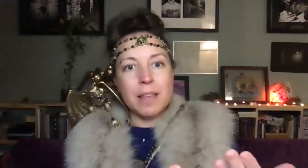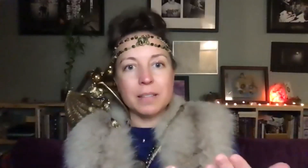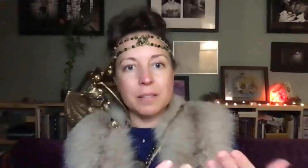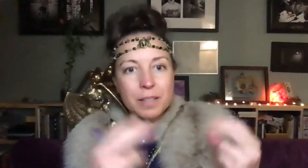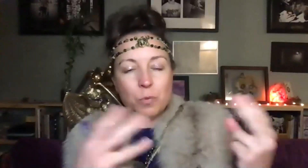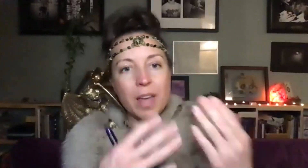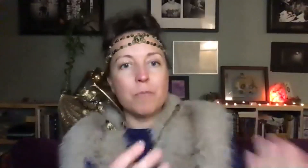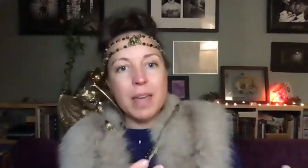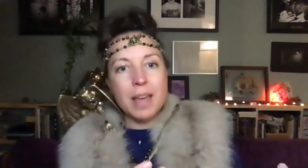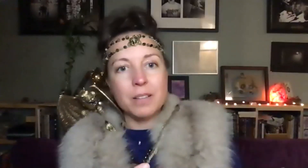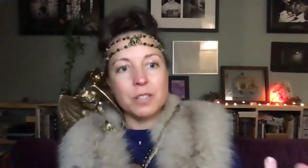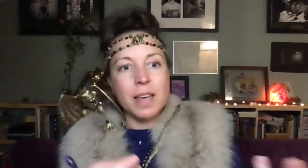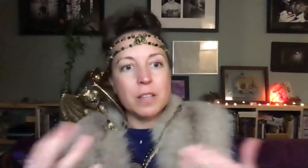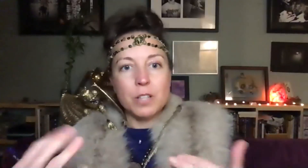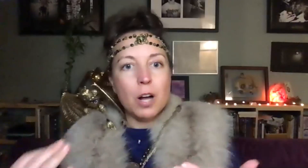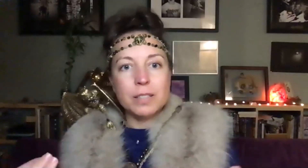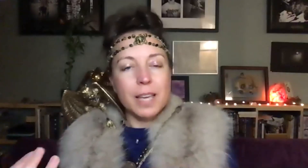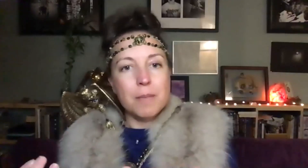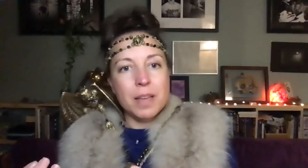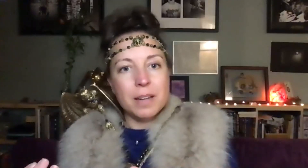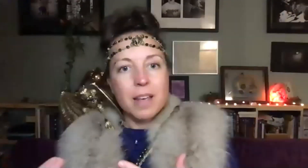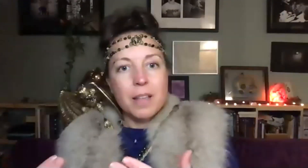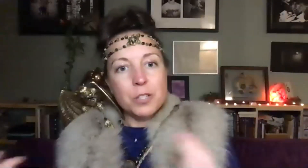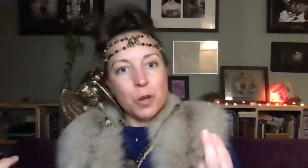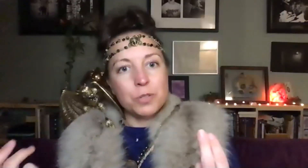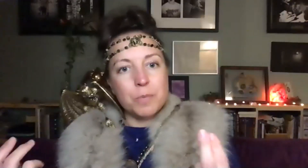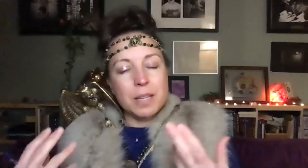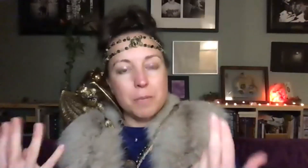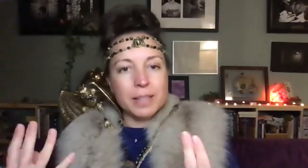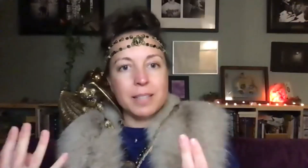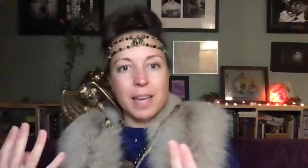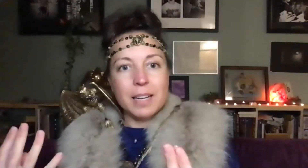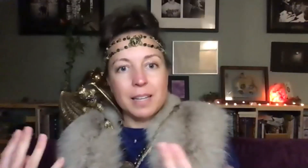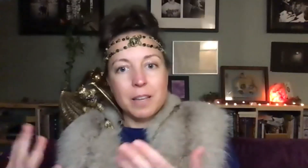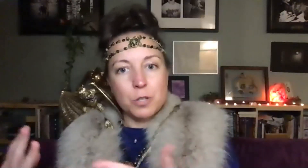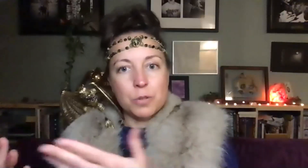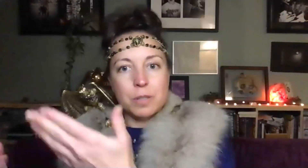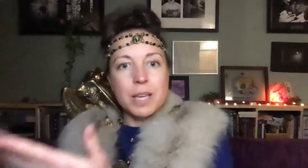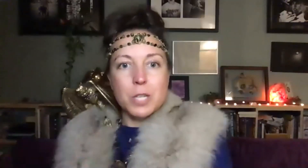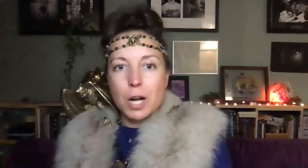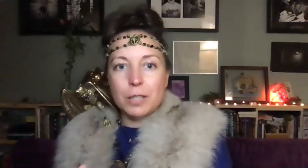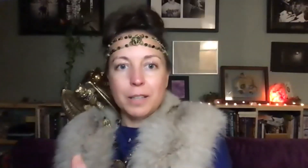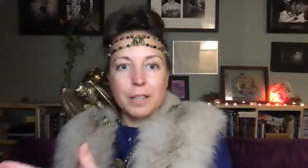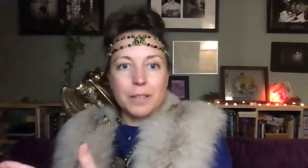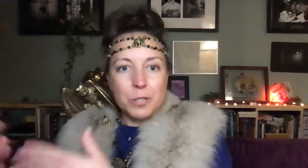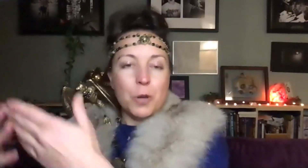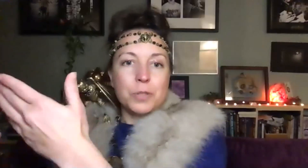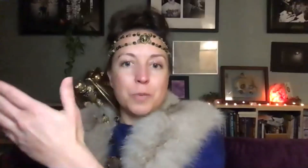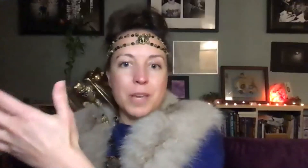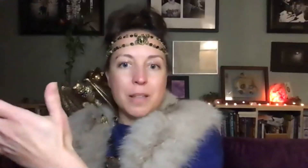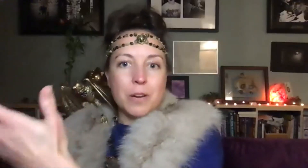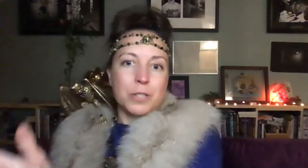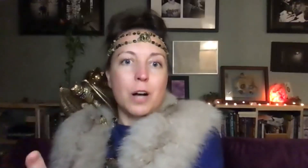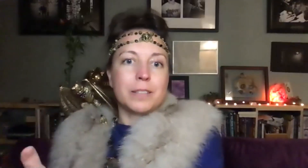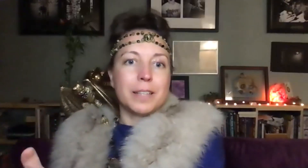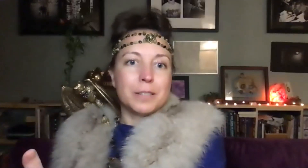create this way of being. Just like the dogs came in, they chose to be domesticated. They chose to be a dog. They chose to